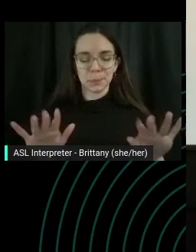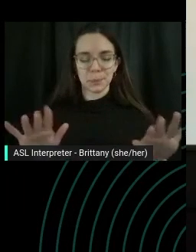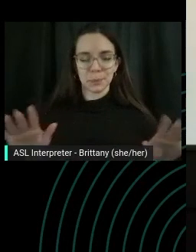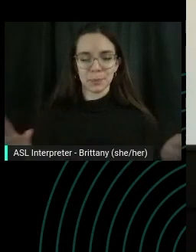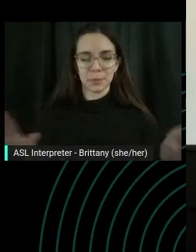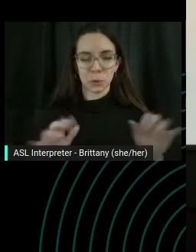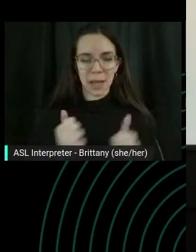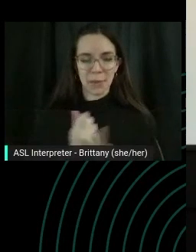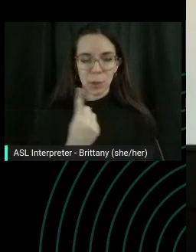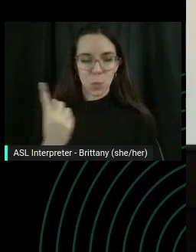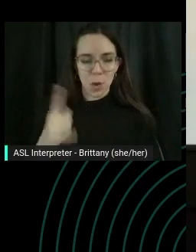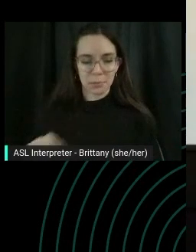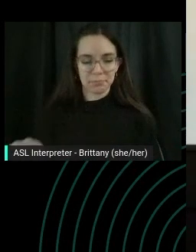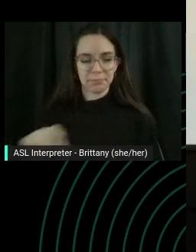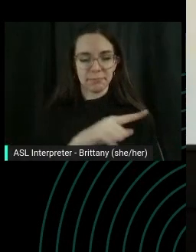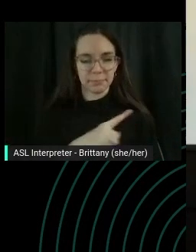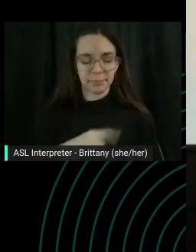everyone,